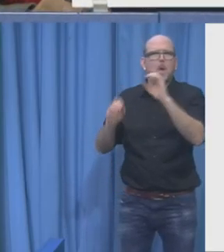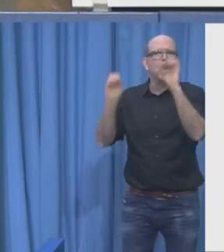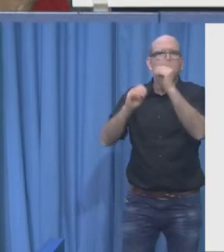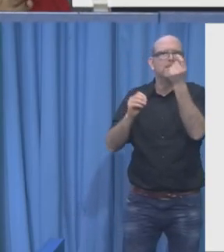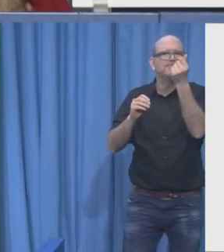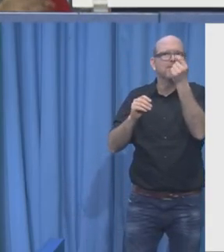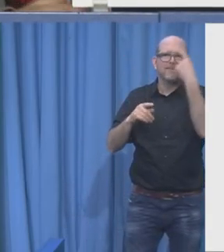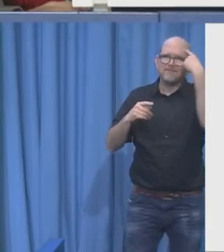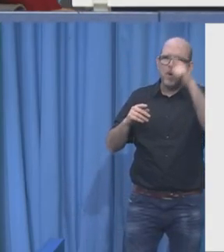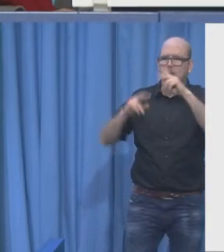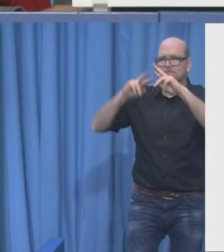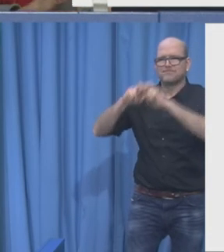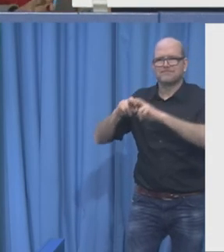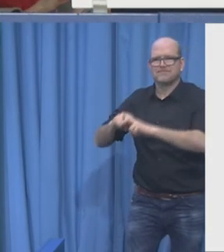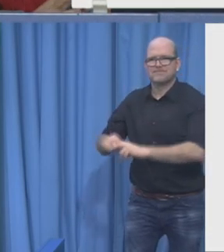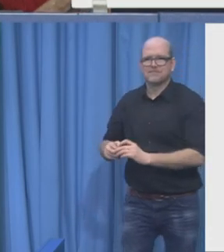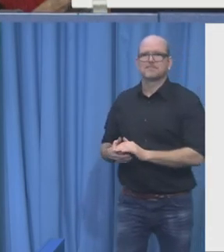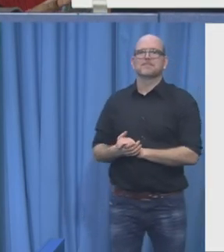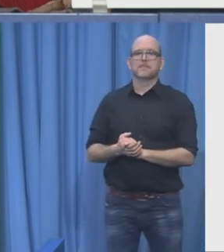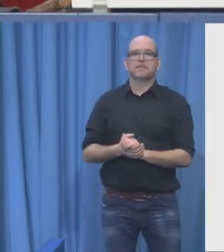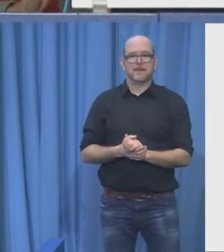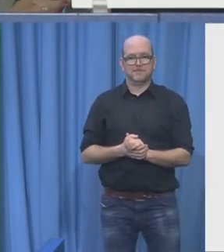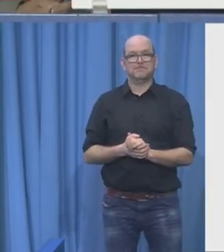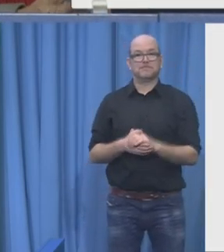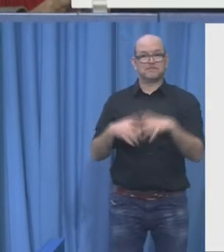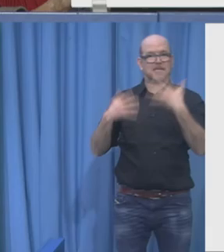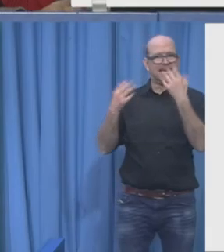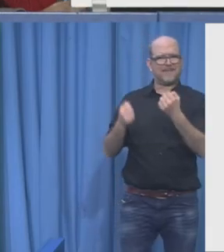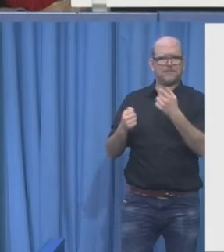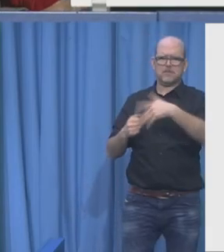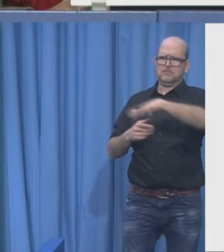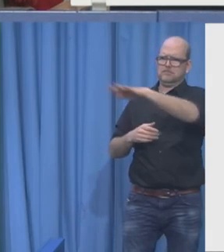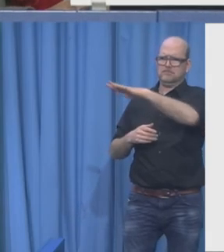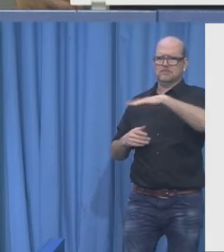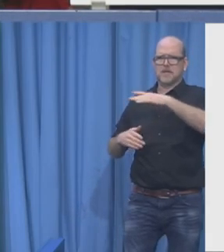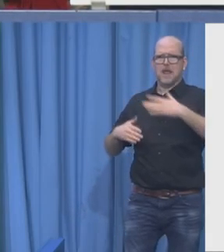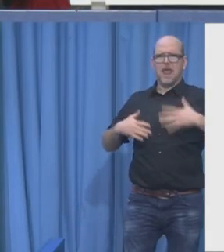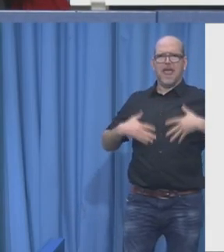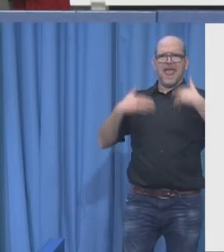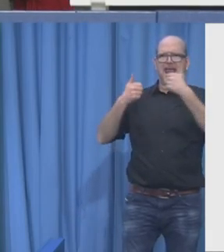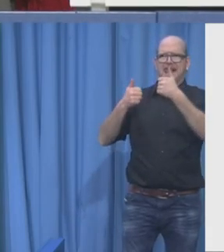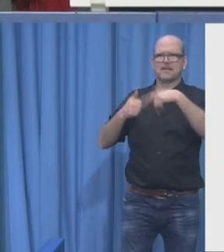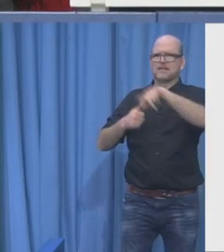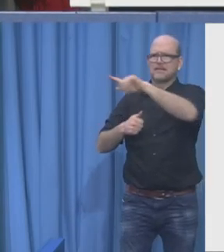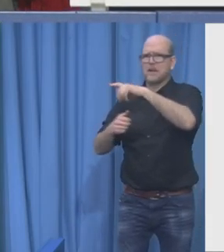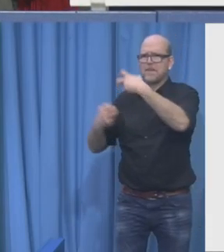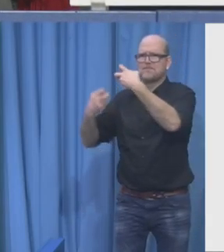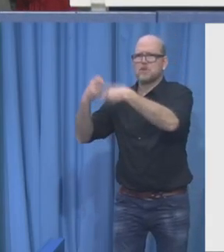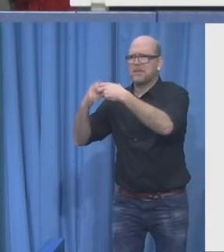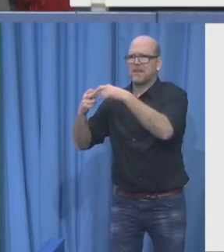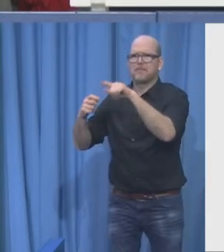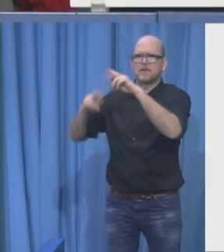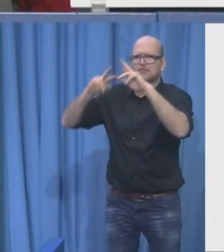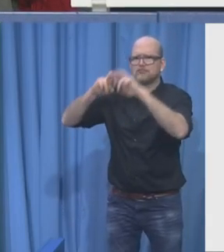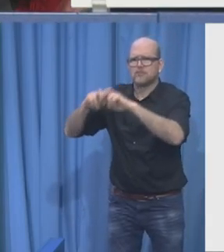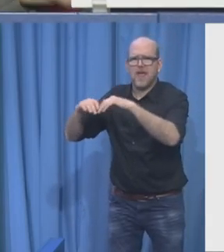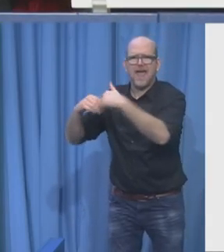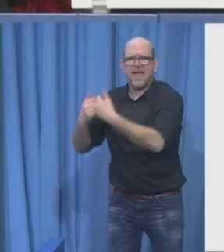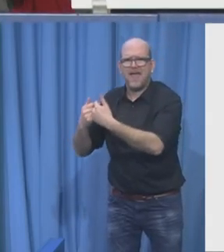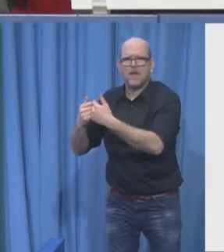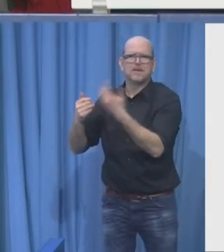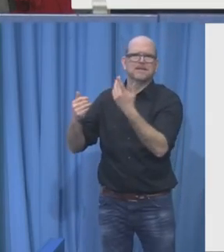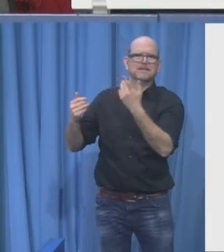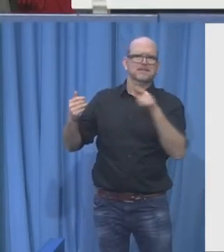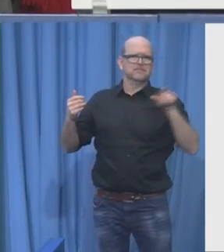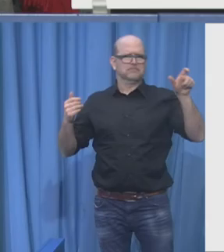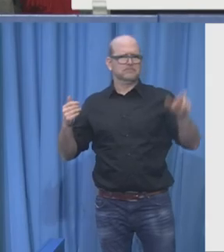have an embarrassing rate of 90% of unemployed in this group of people. But also the strengthening of invisible